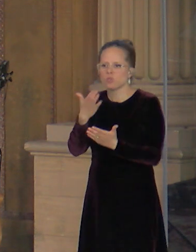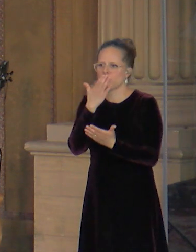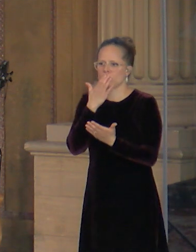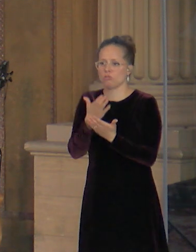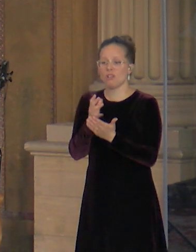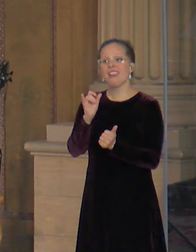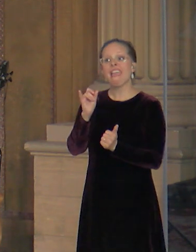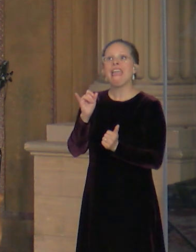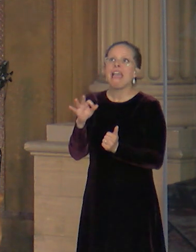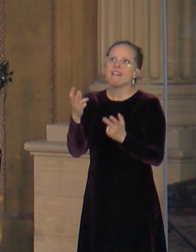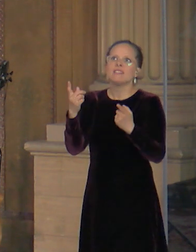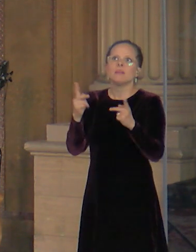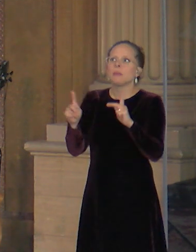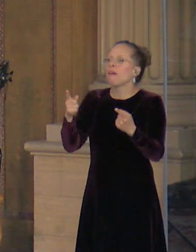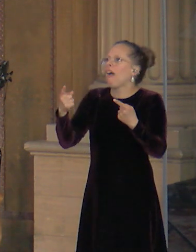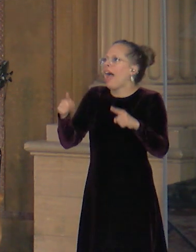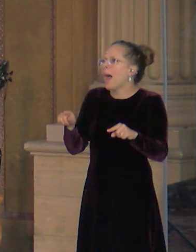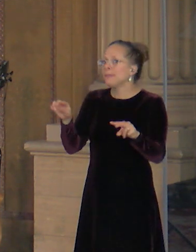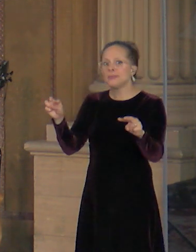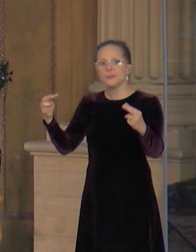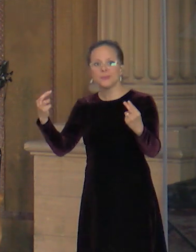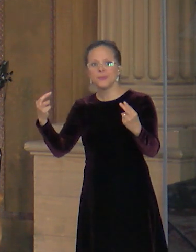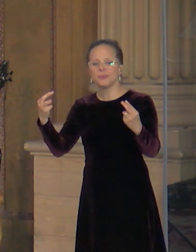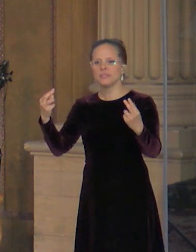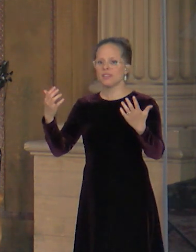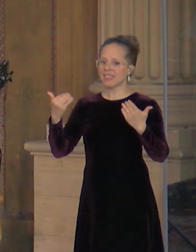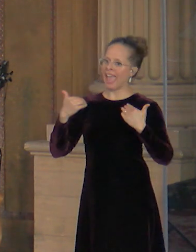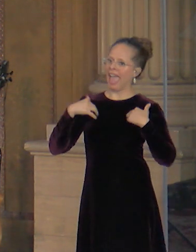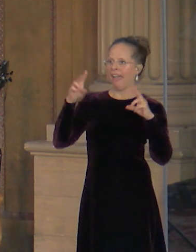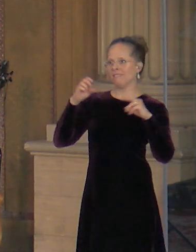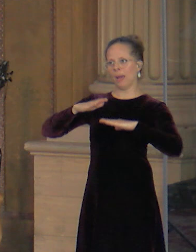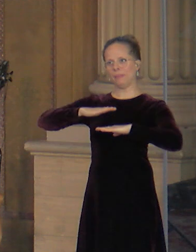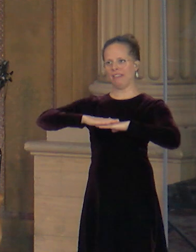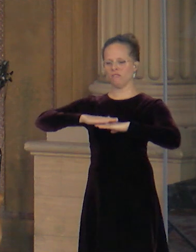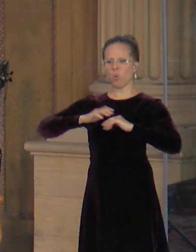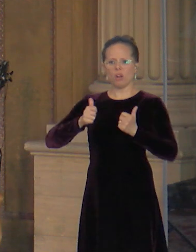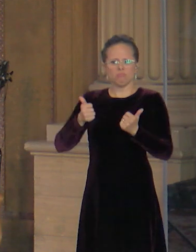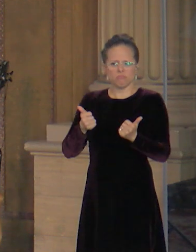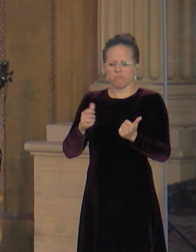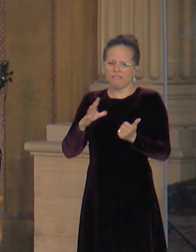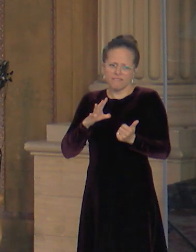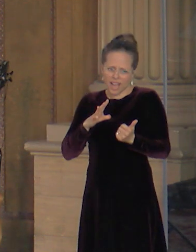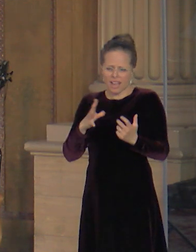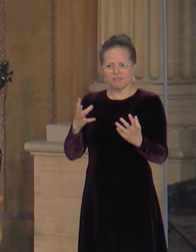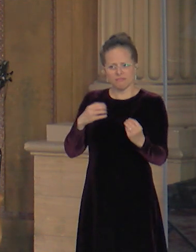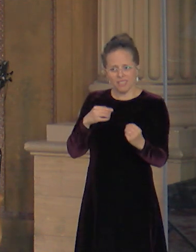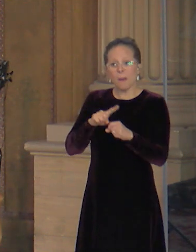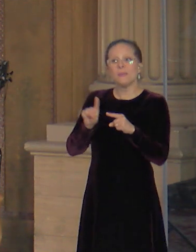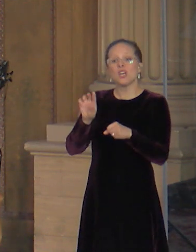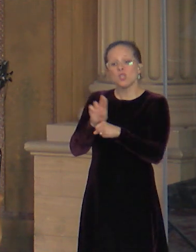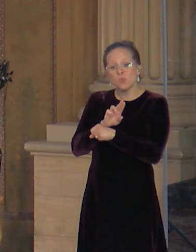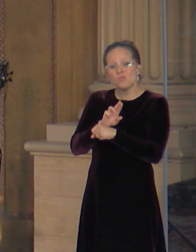somehow results in fame or some kind of platform then they hold to that really loosely and they use even that for good